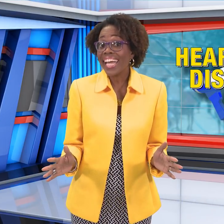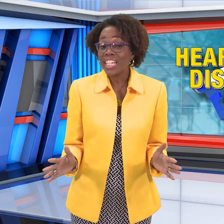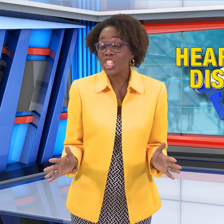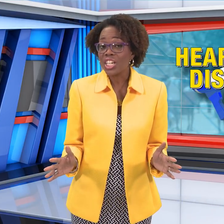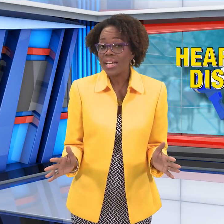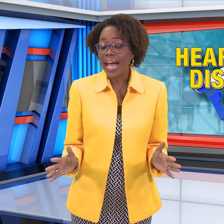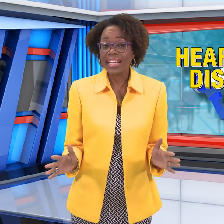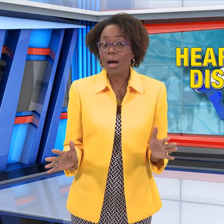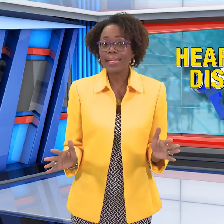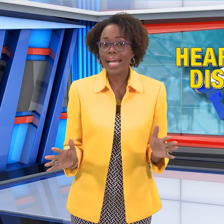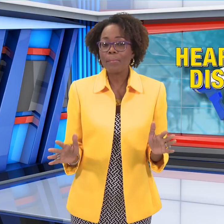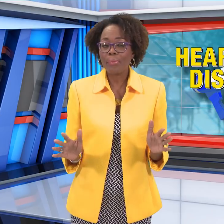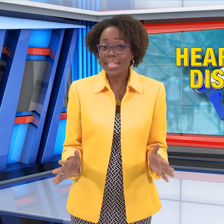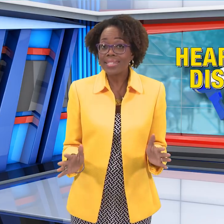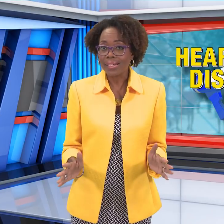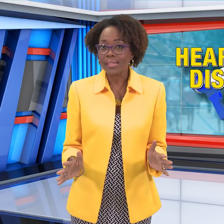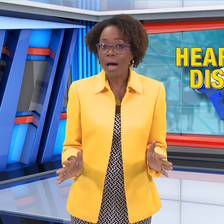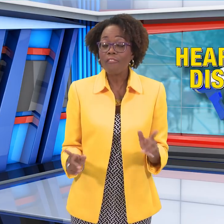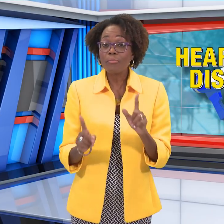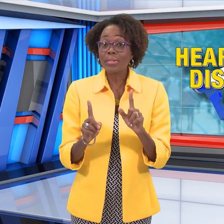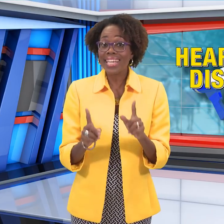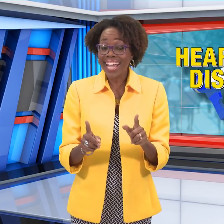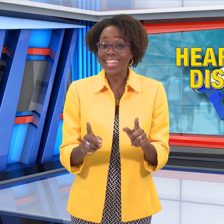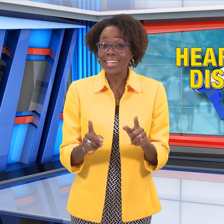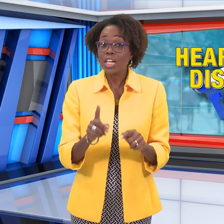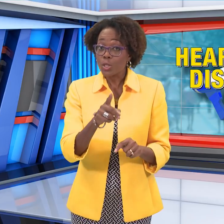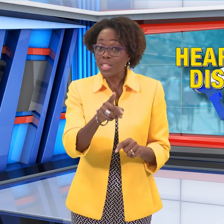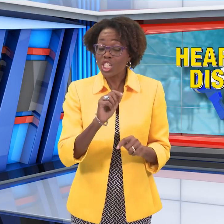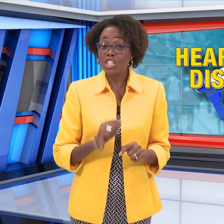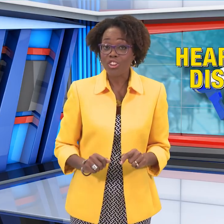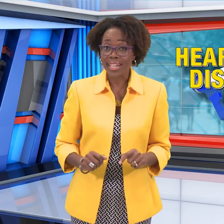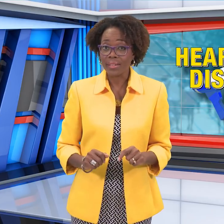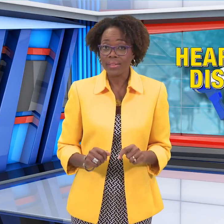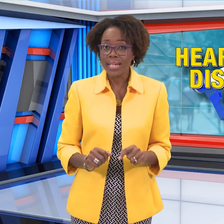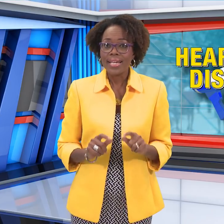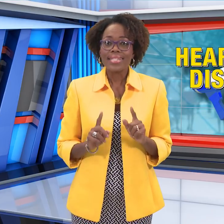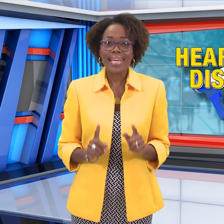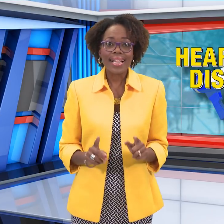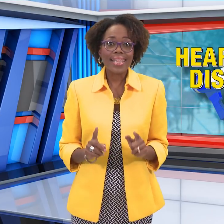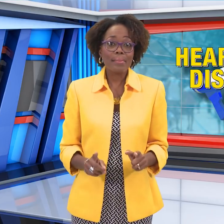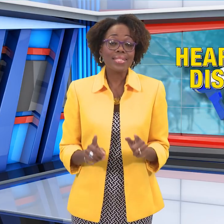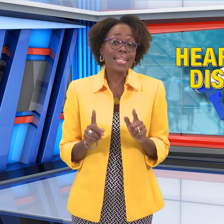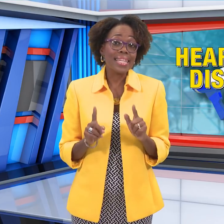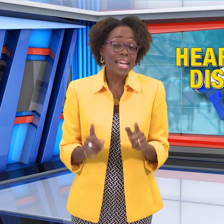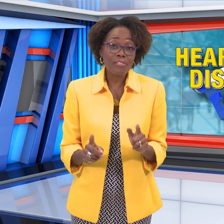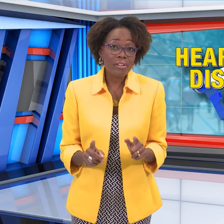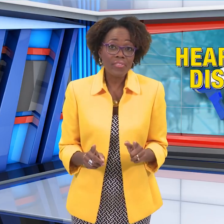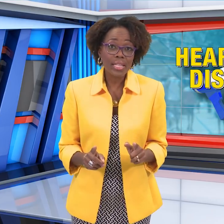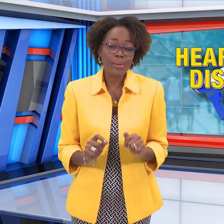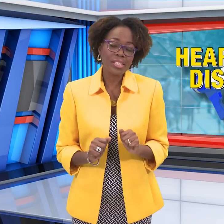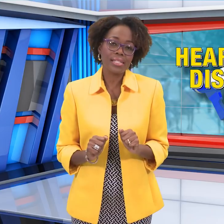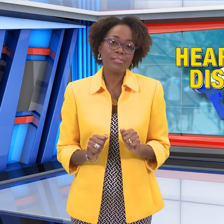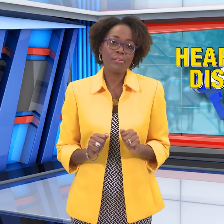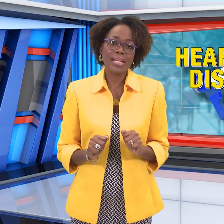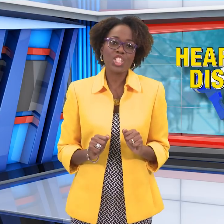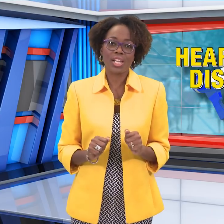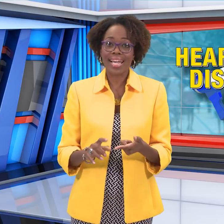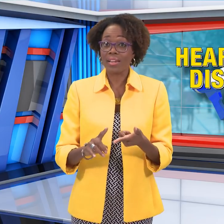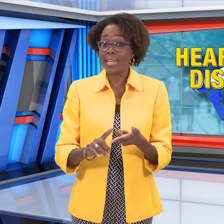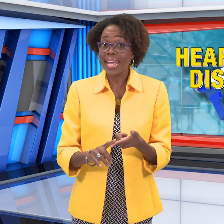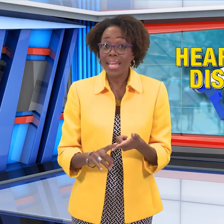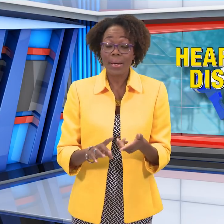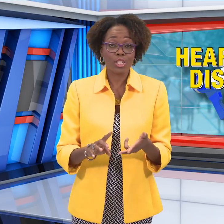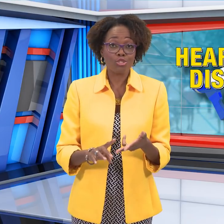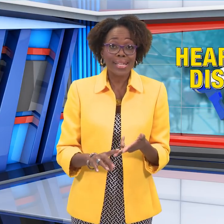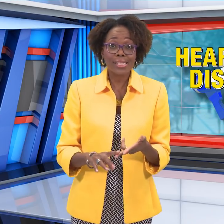their age, and online predators often pretend to be children. Tell them to never reveal personal information